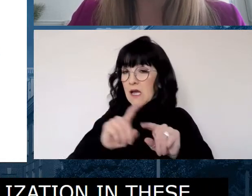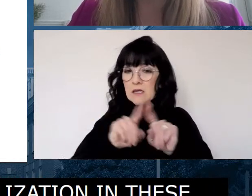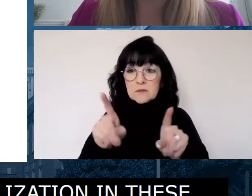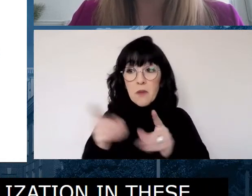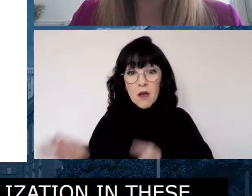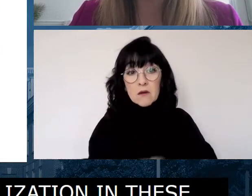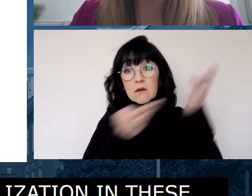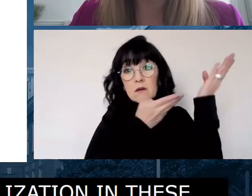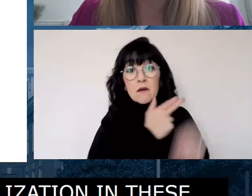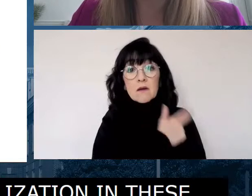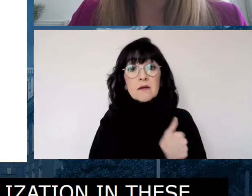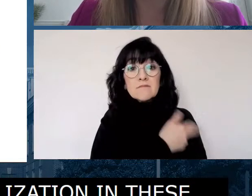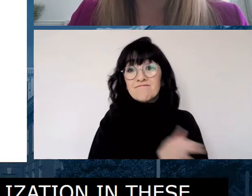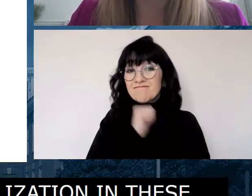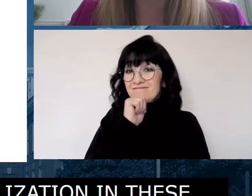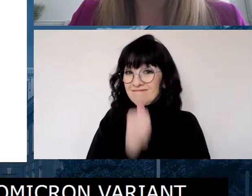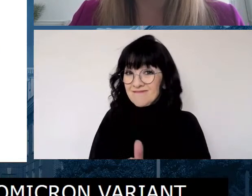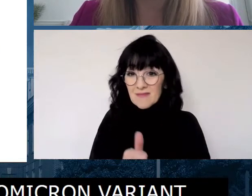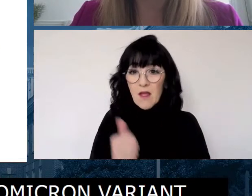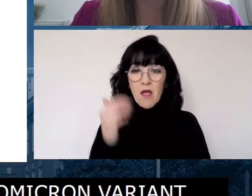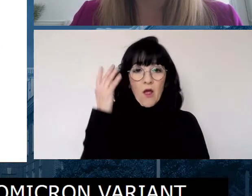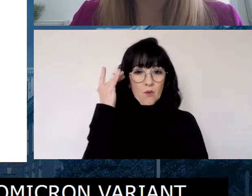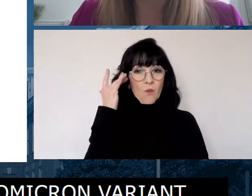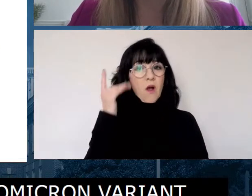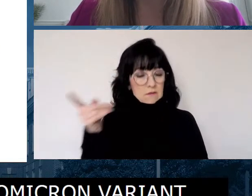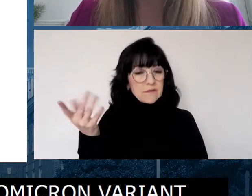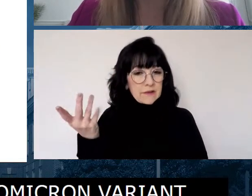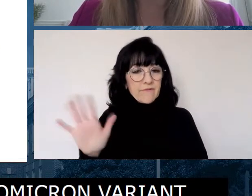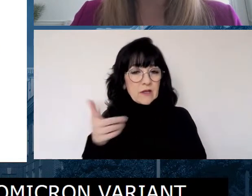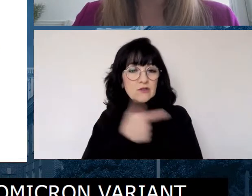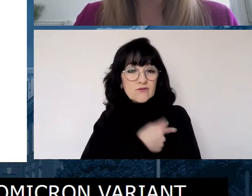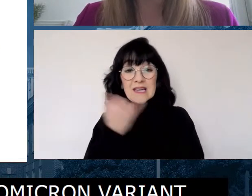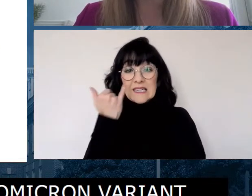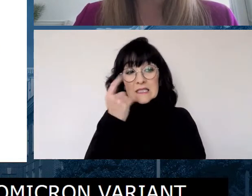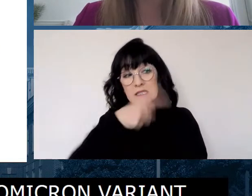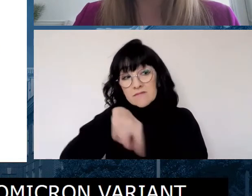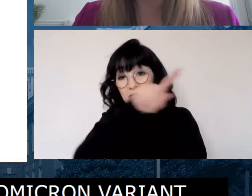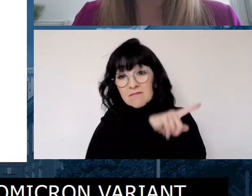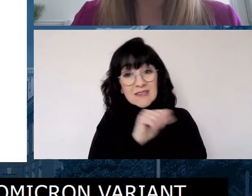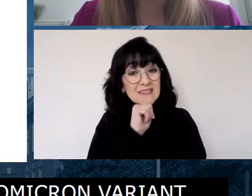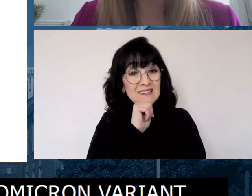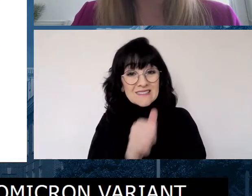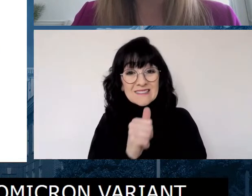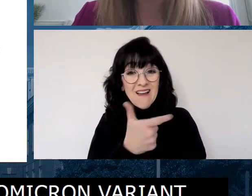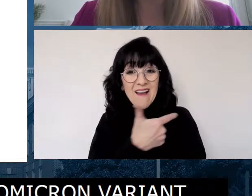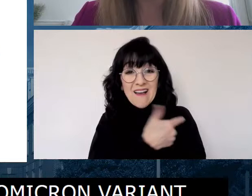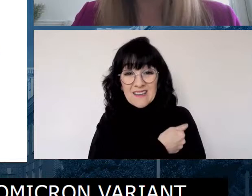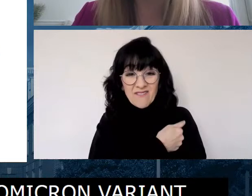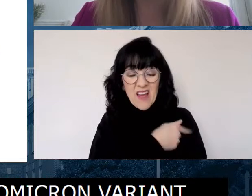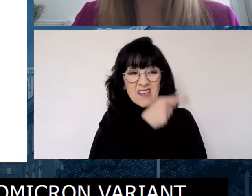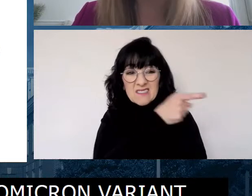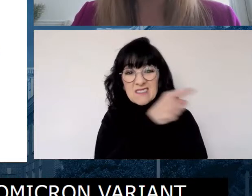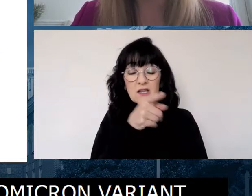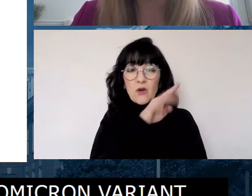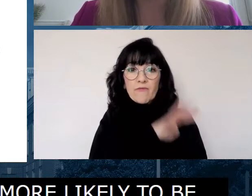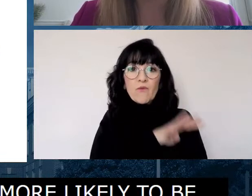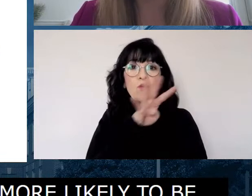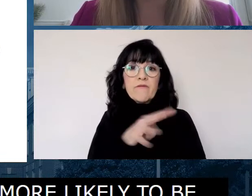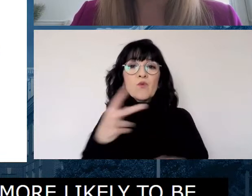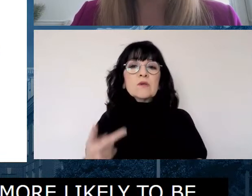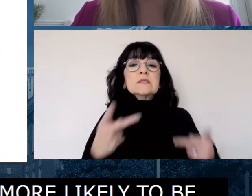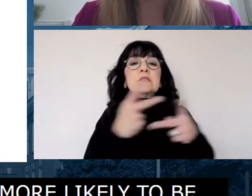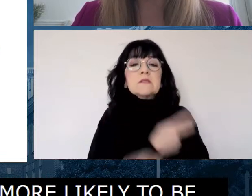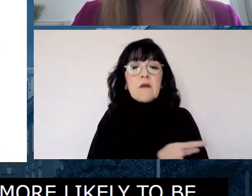times you're more likely to be hospitalized if you're unvaccinated compared to those who have a booster. That's a huge,